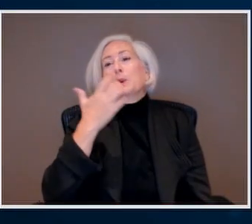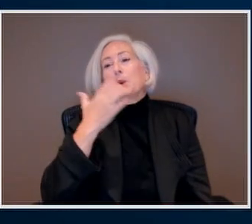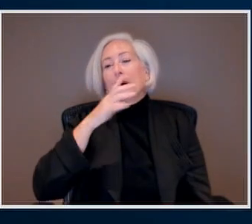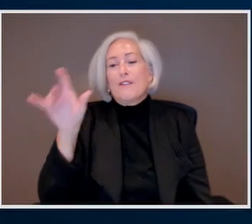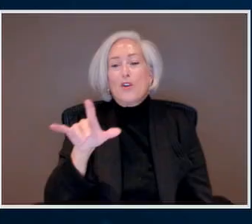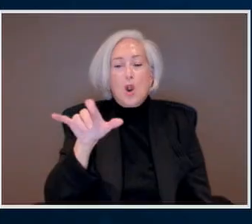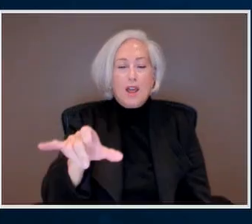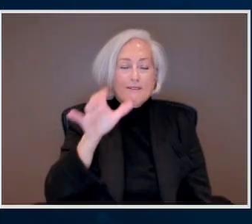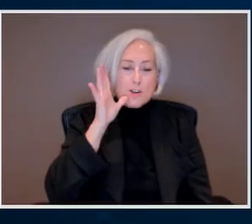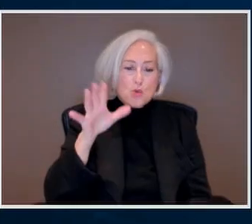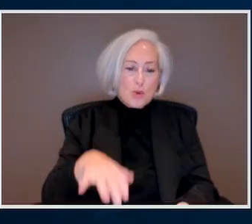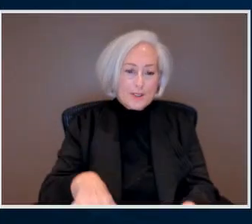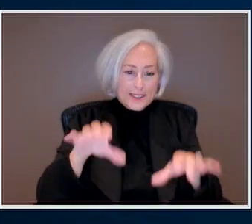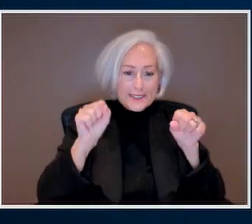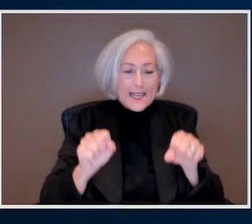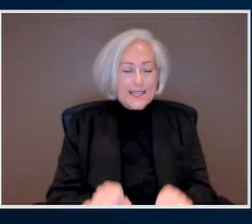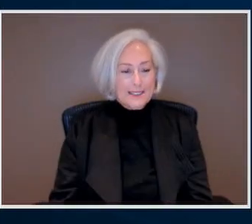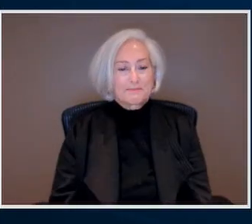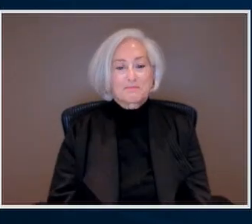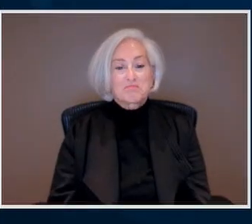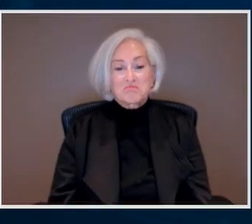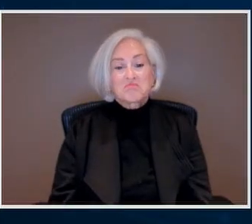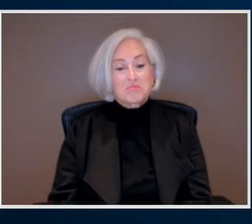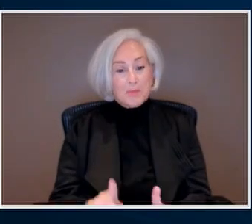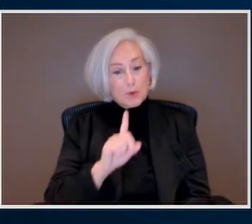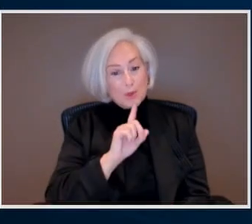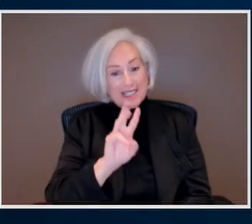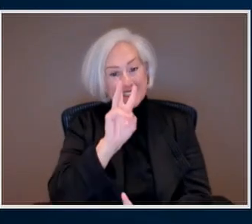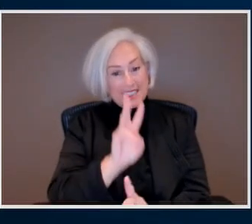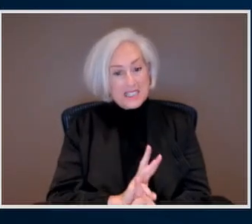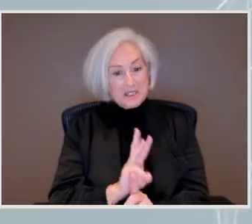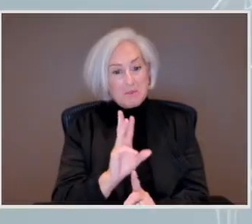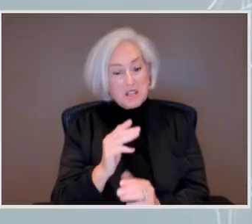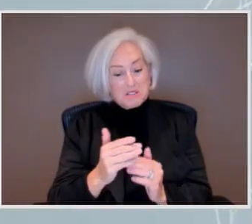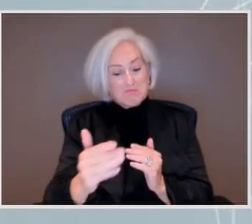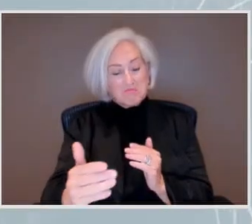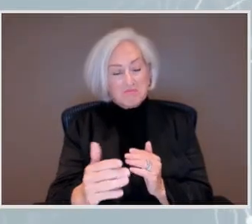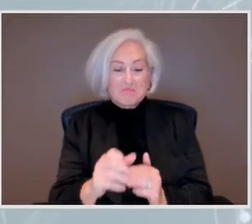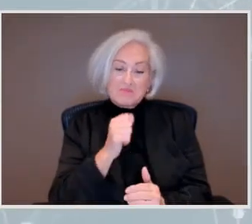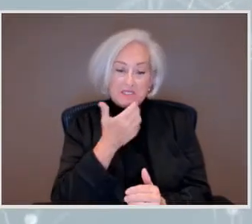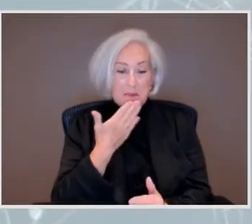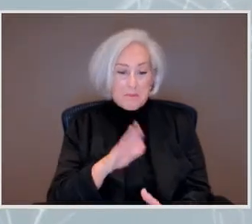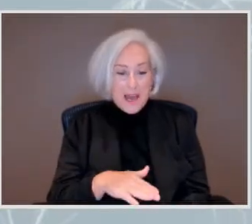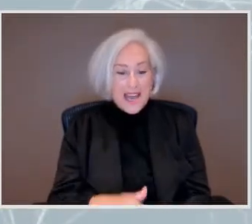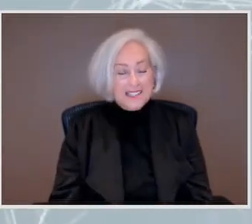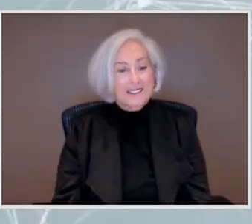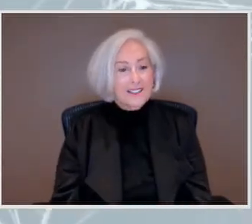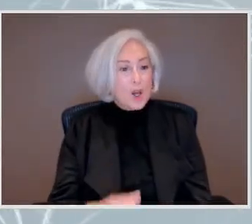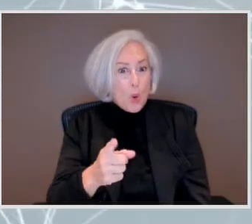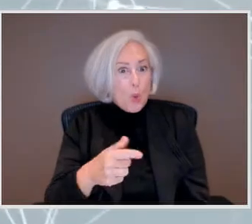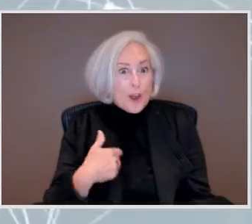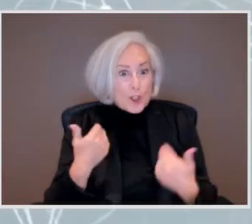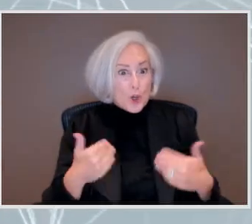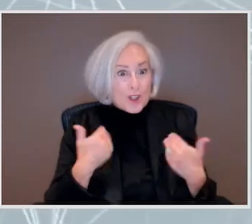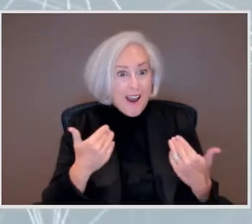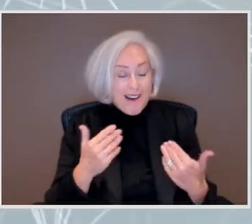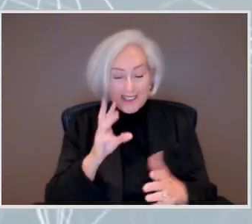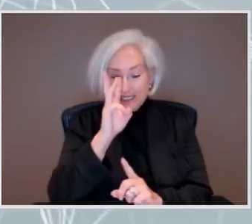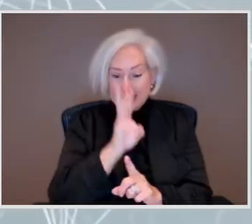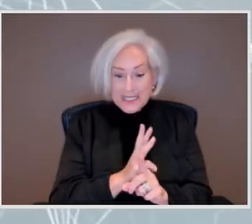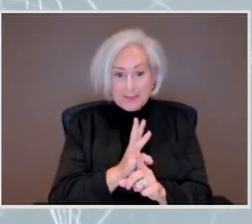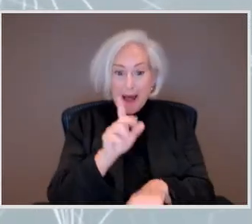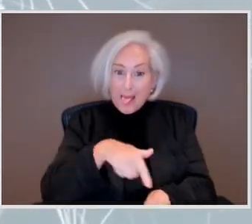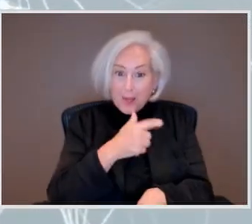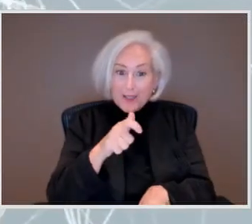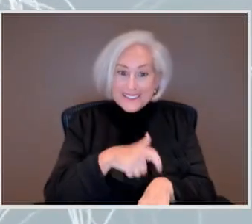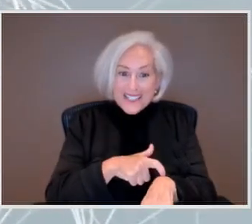but just another 6 months of life, really. It wasn't that bad. Well, when you're young, 6 months of life is a long time, Yeah. right? It's a